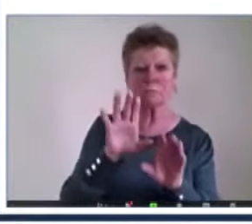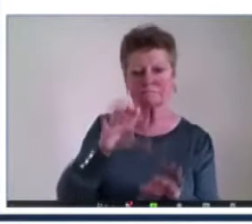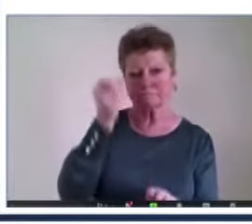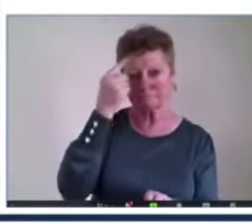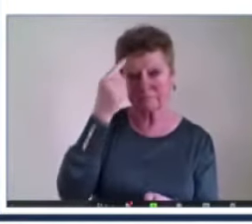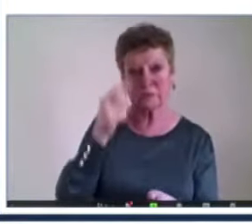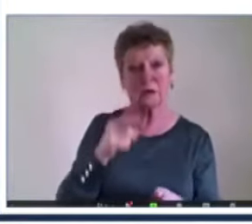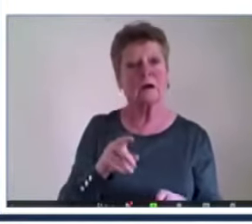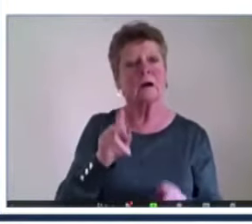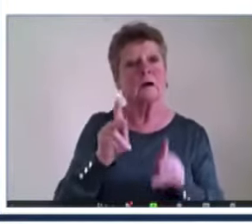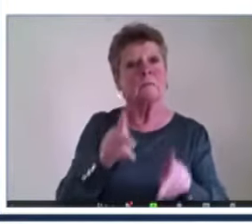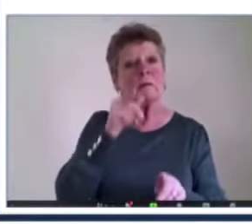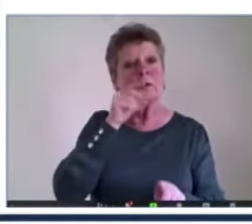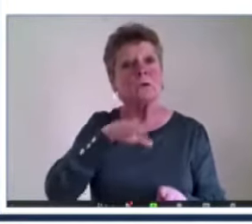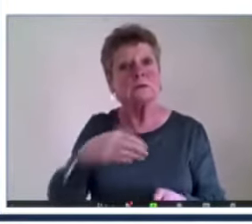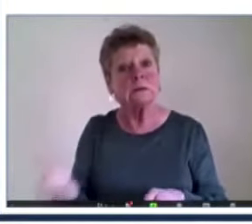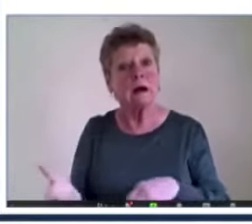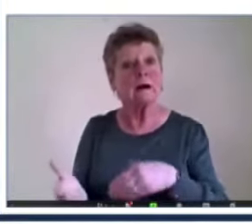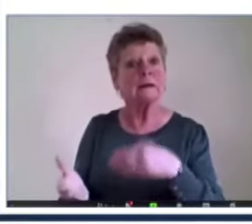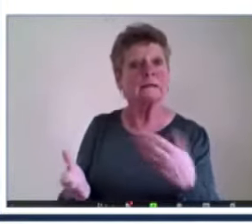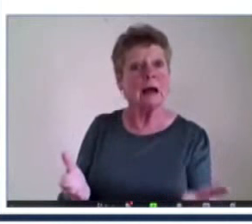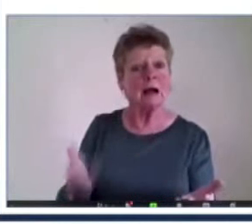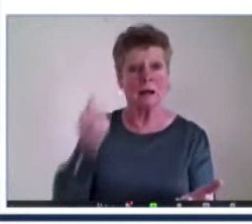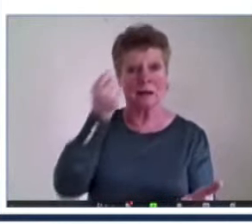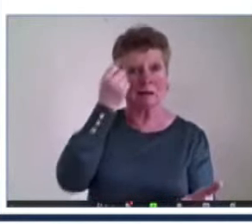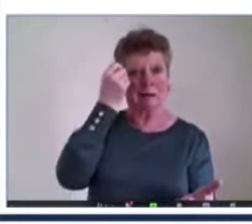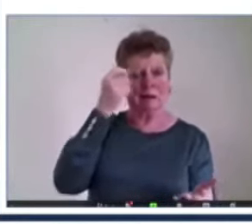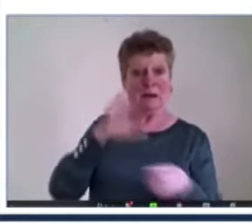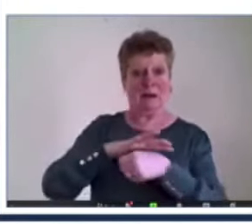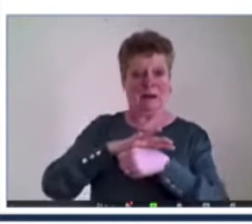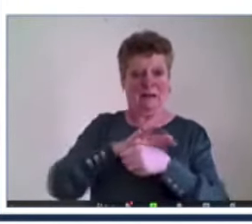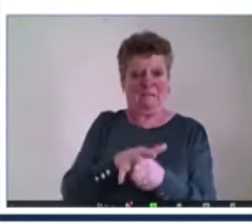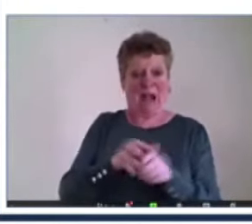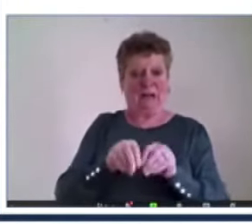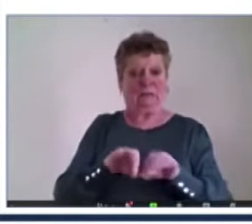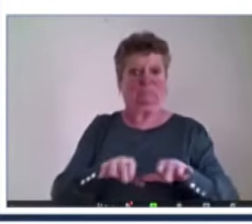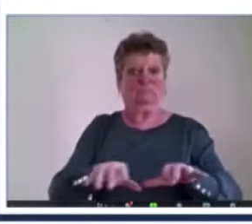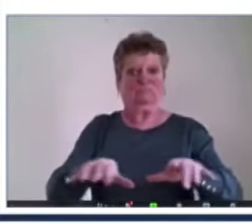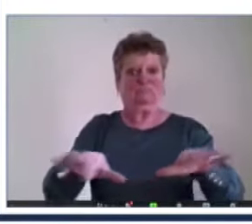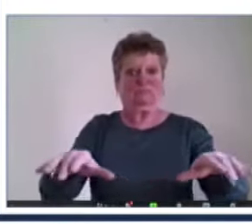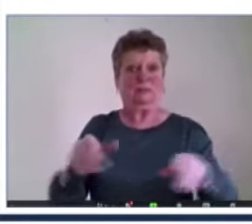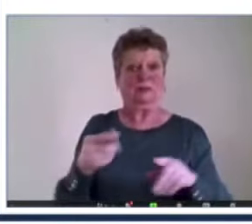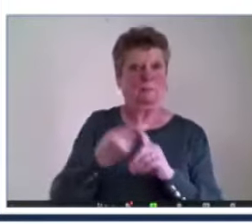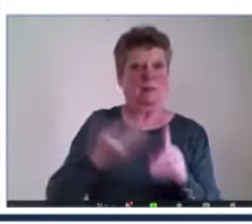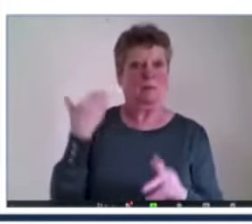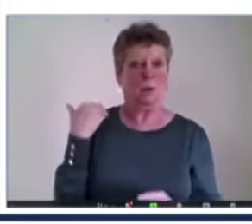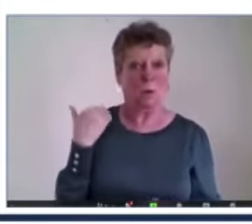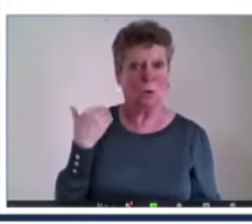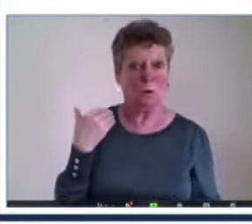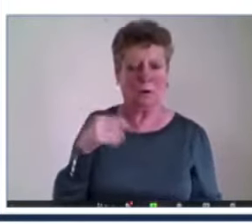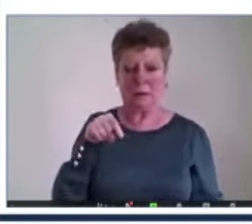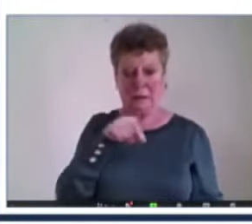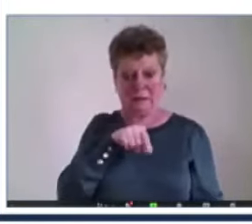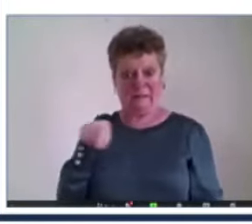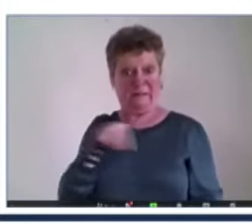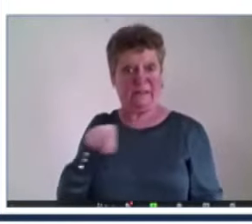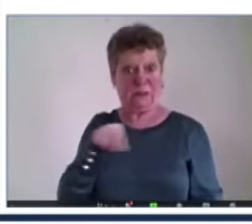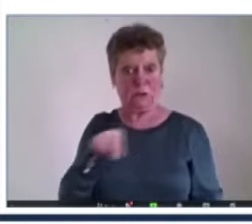reflect the activity of virus about a month ago. So the deaths that we reported this week and last